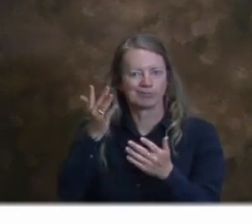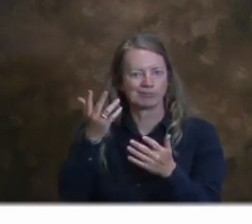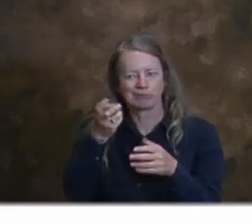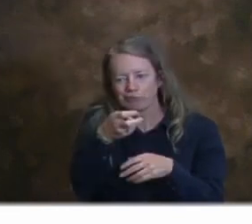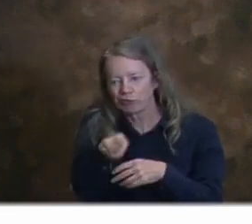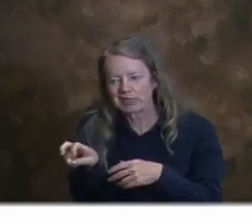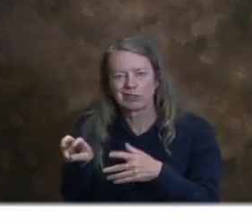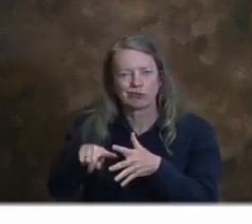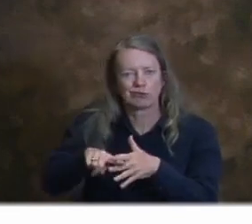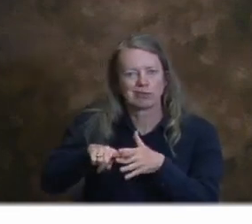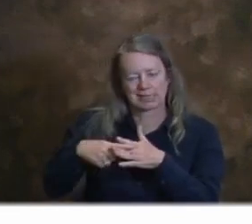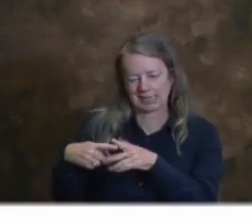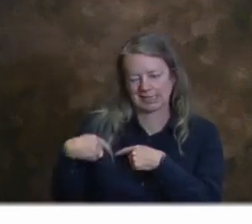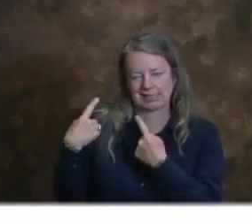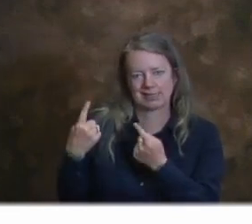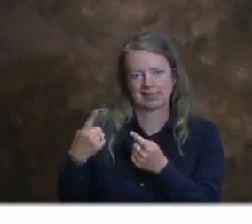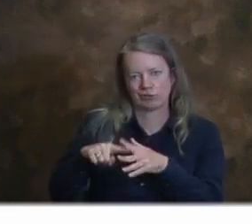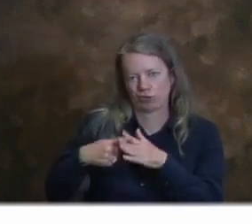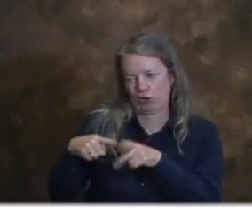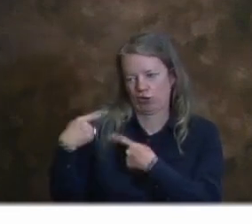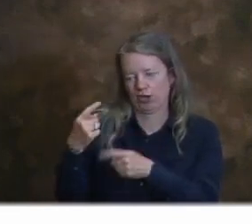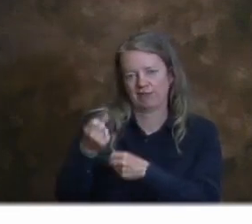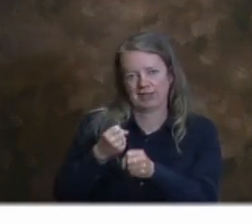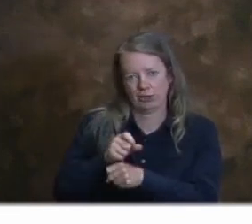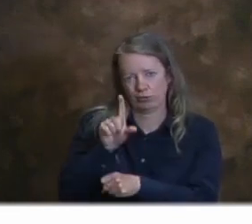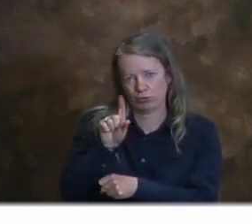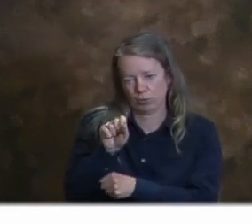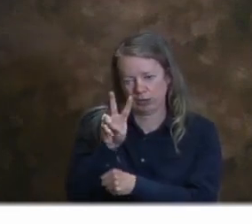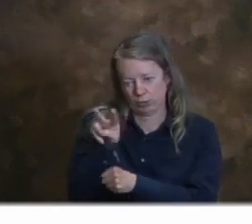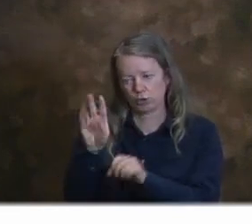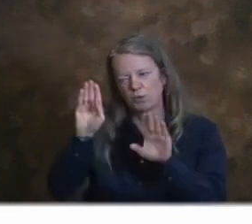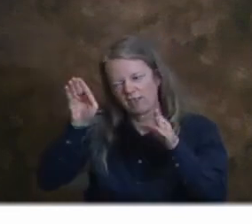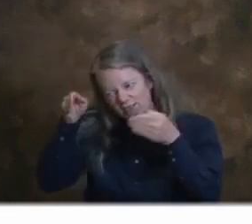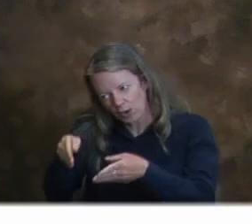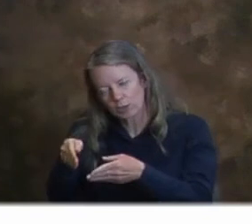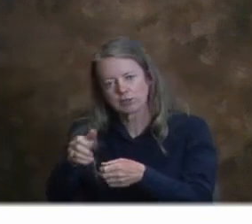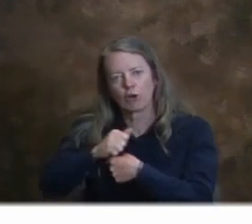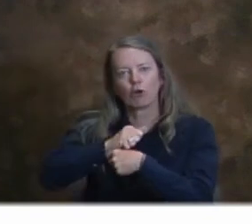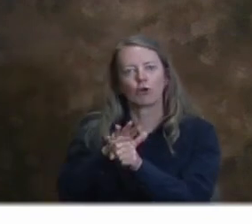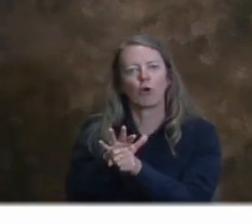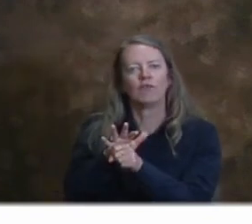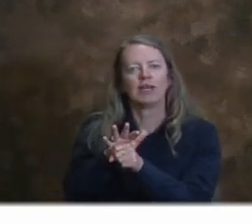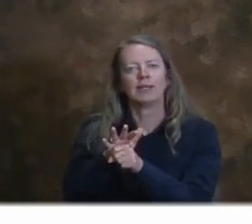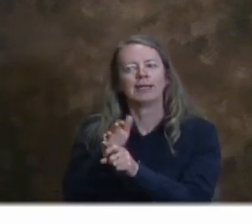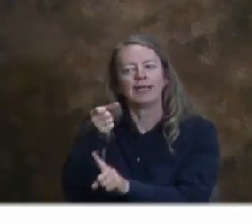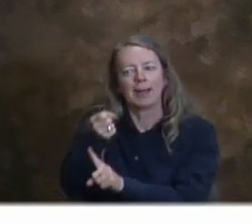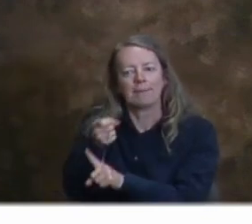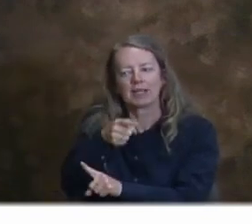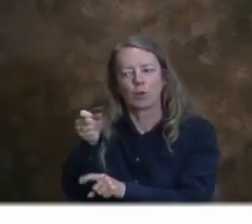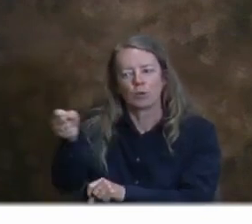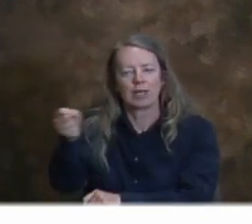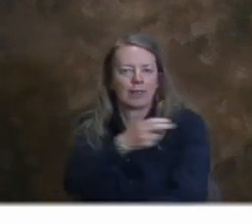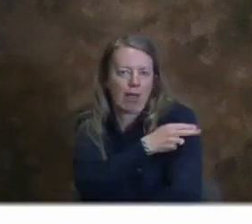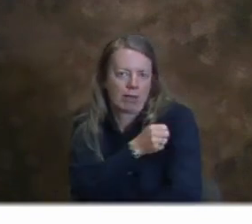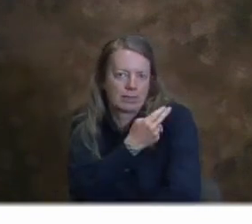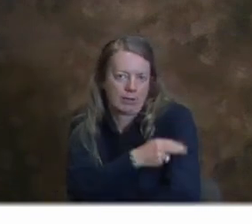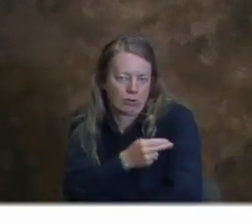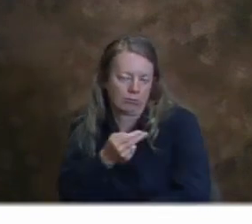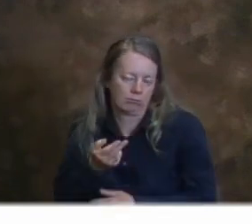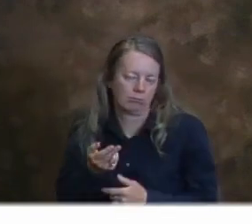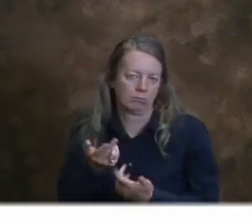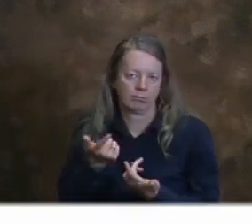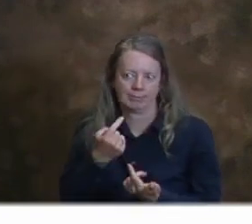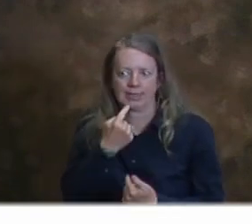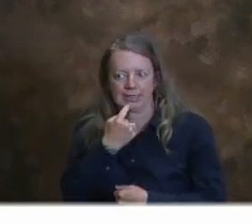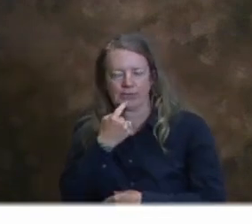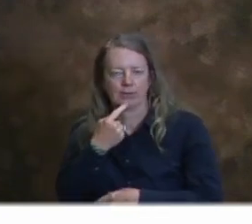of 2022, with an emphasis on COVID burden and hospitalization, so that severe illness pieces. So COVID-19 will continue to be